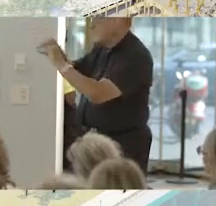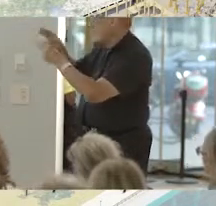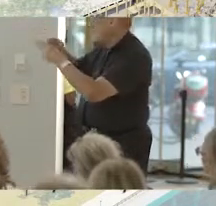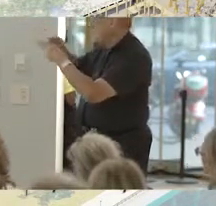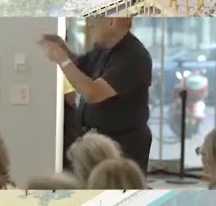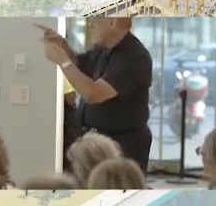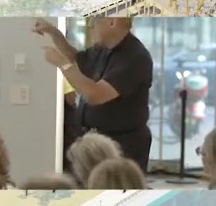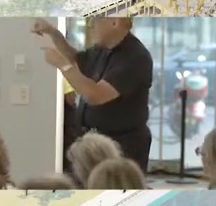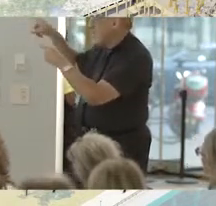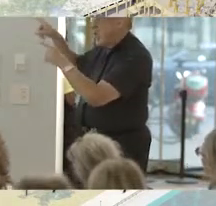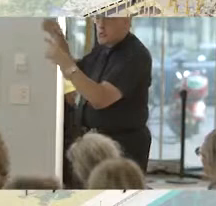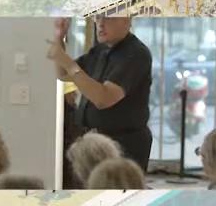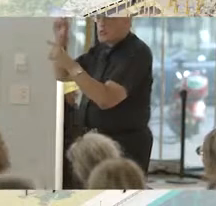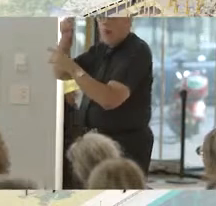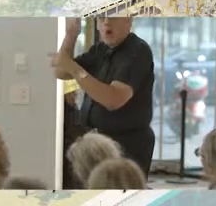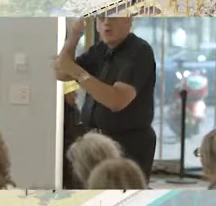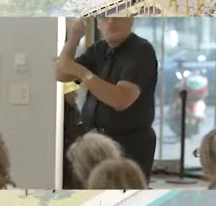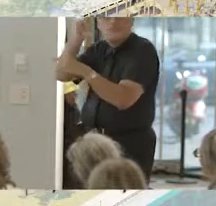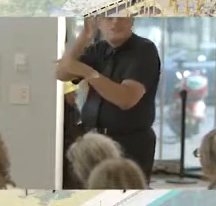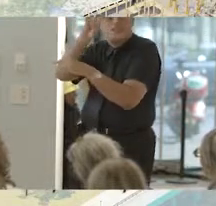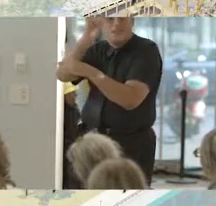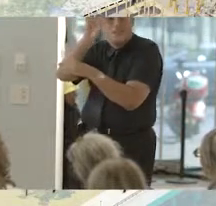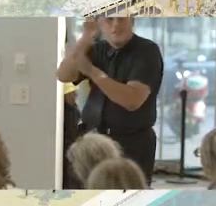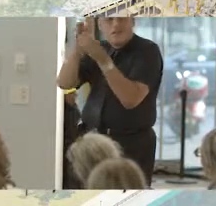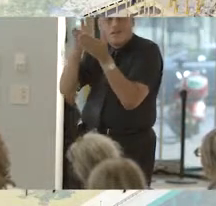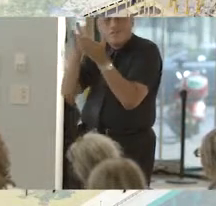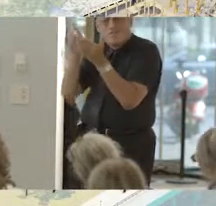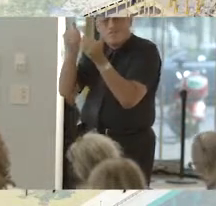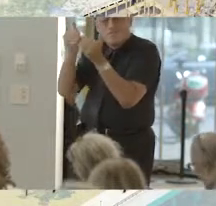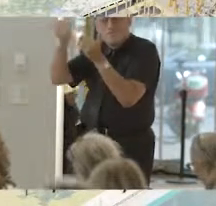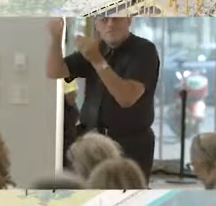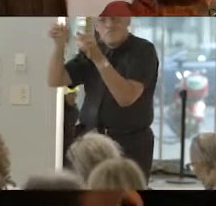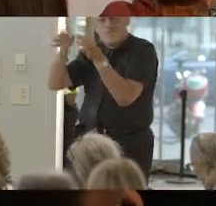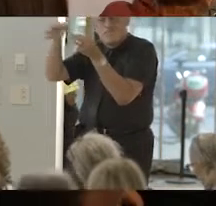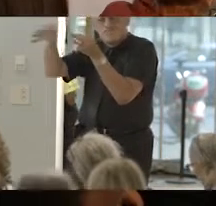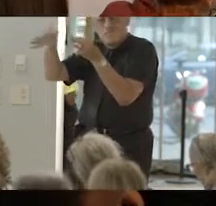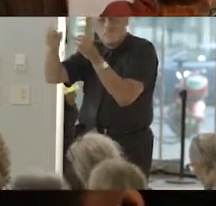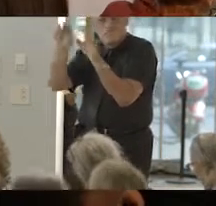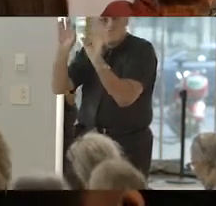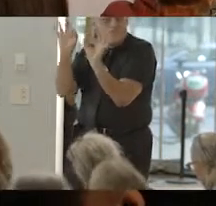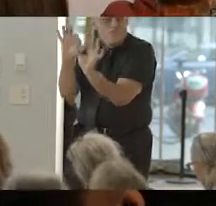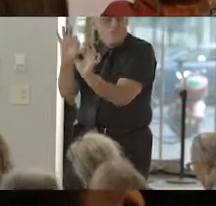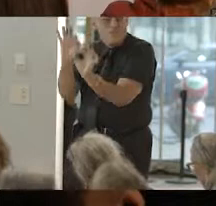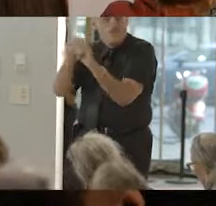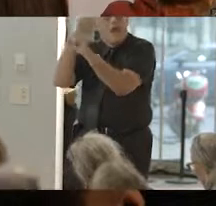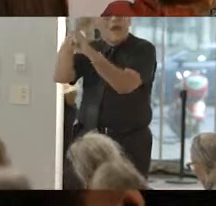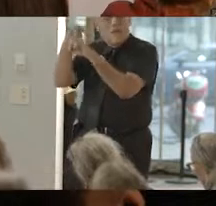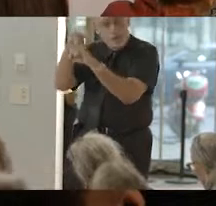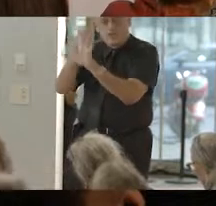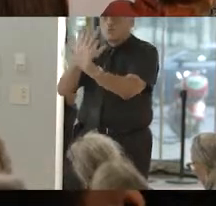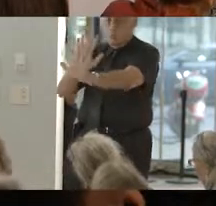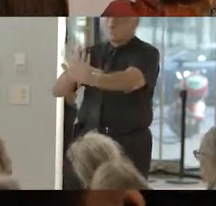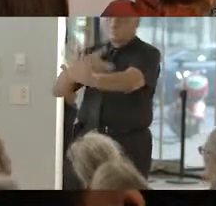correct. And it's only about 170 feet, so you can see that it's quite minimal, but the impacts obviously